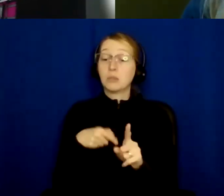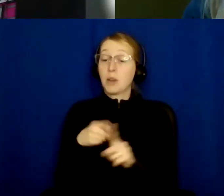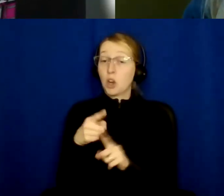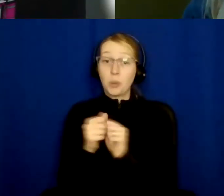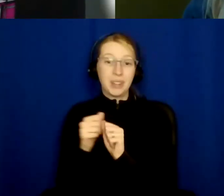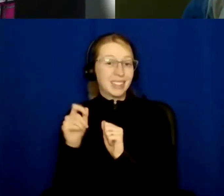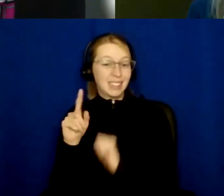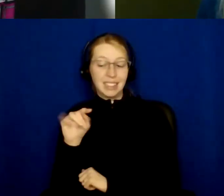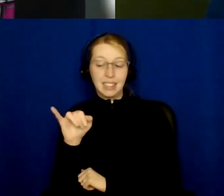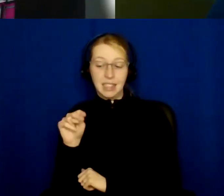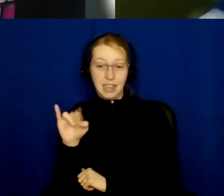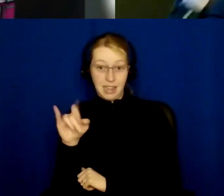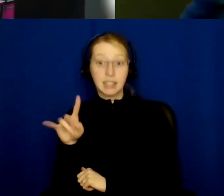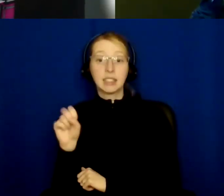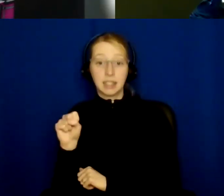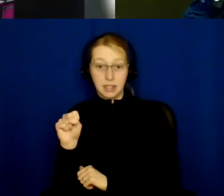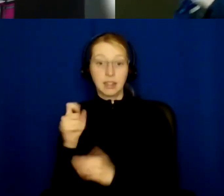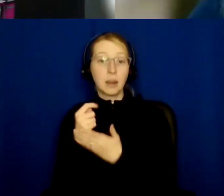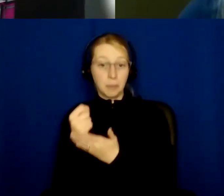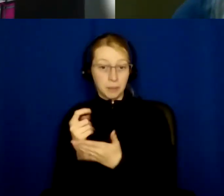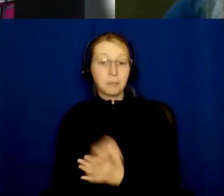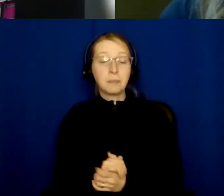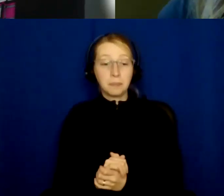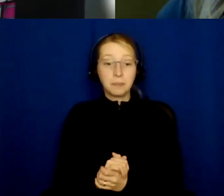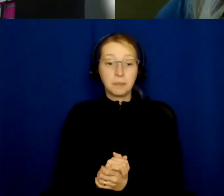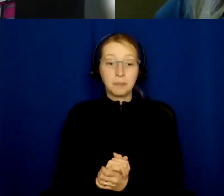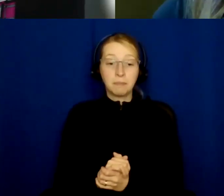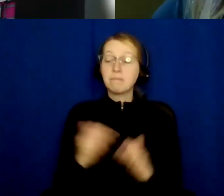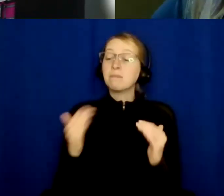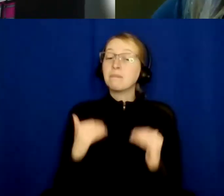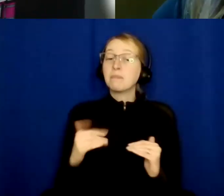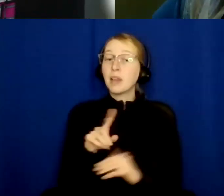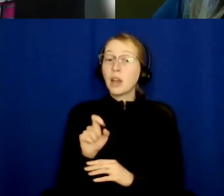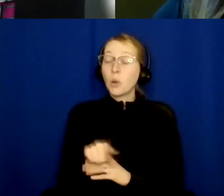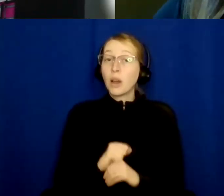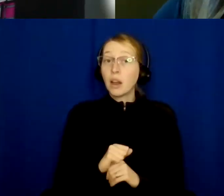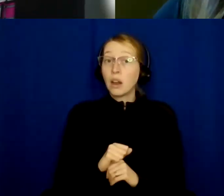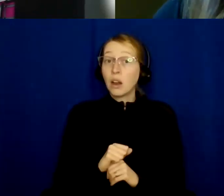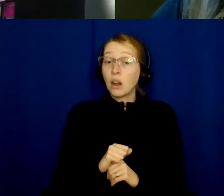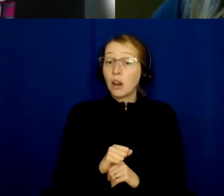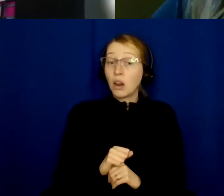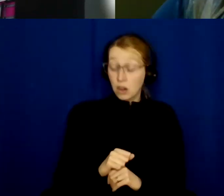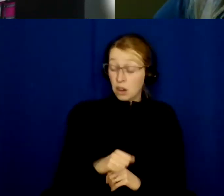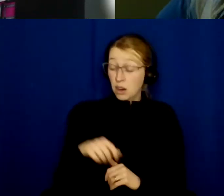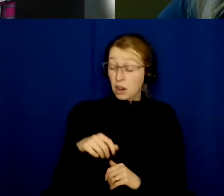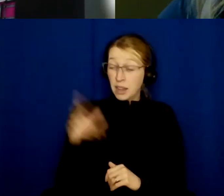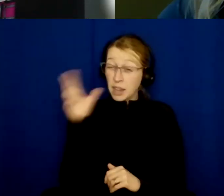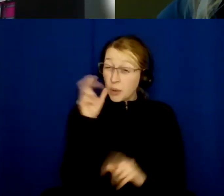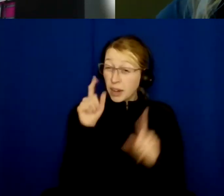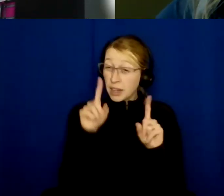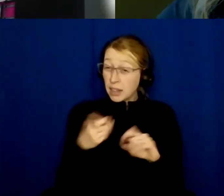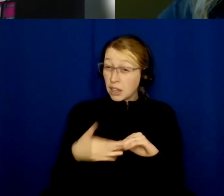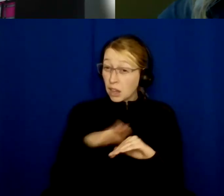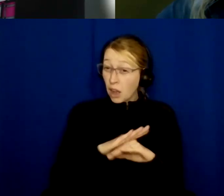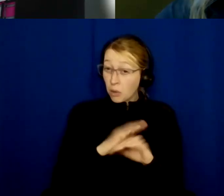Right, and then the next question is, are hearing tests covered by BCMSP? Are there